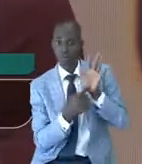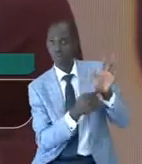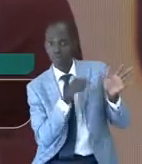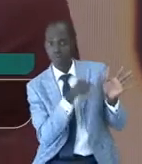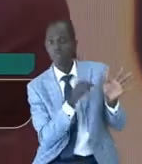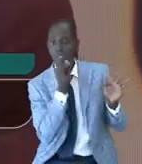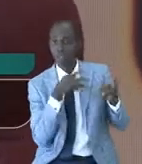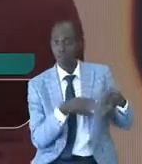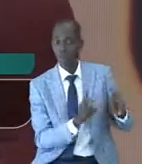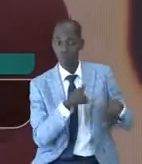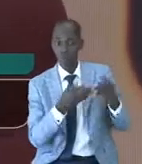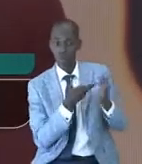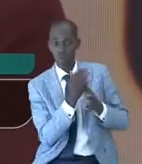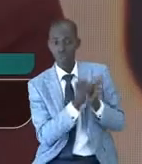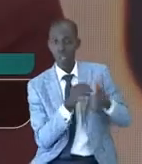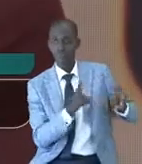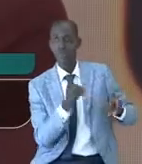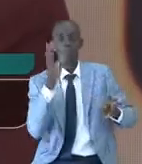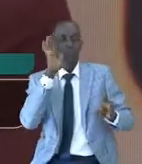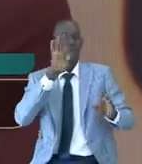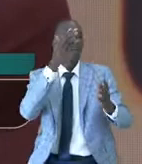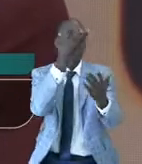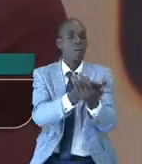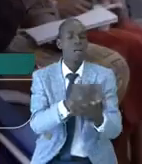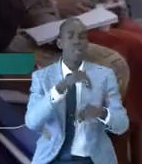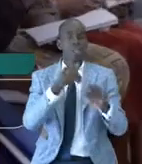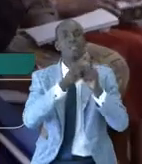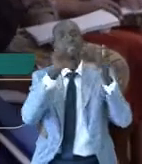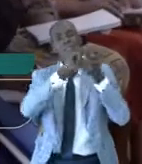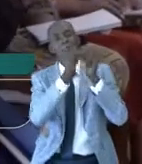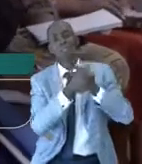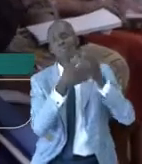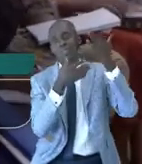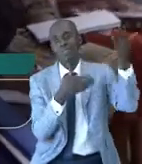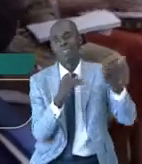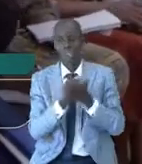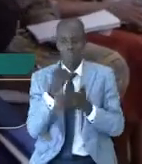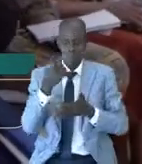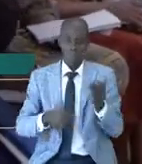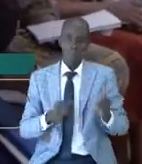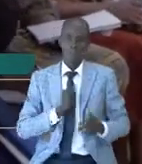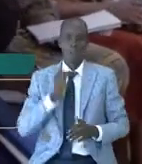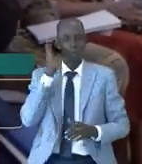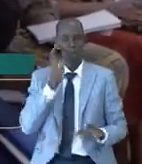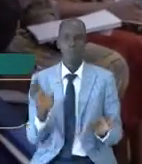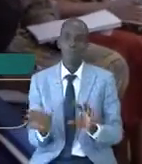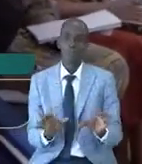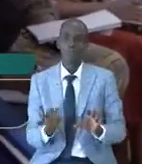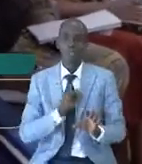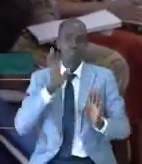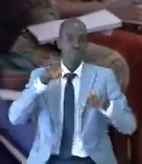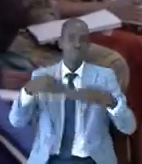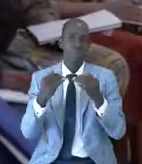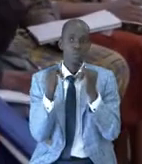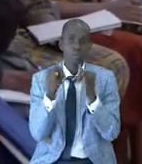this gate. You'll meet the great change on the other side. And that's what I'm going to do. I'm going to give you instruction how